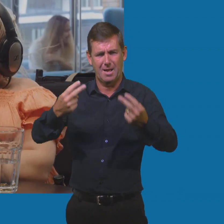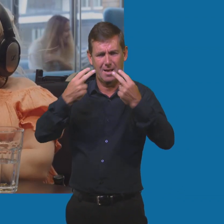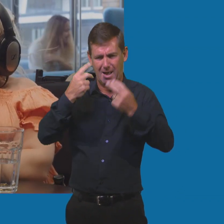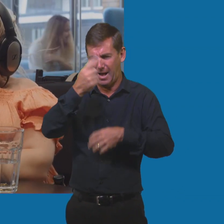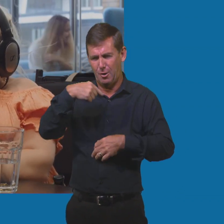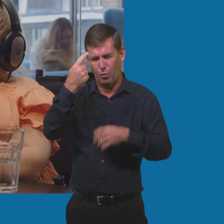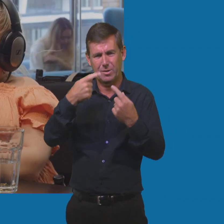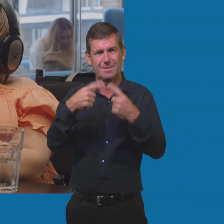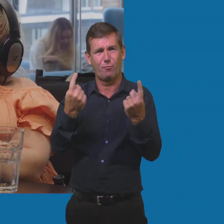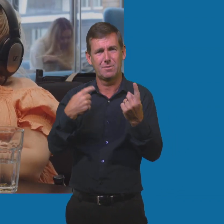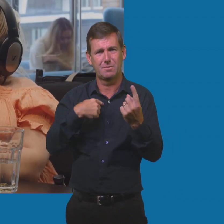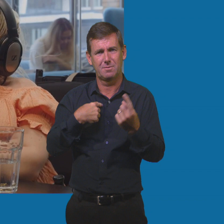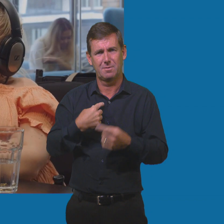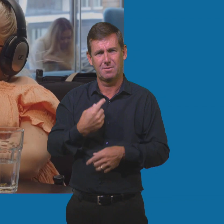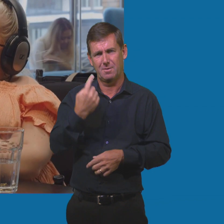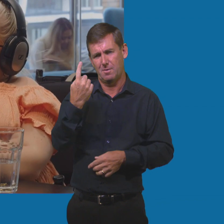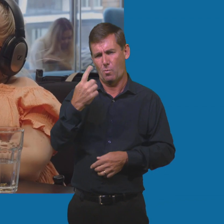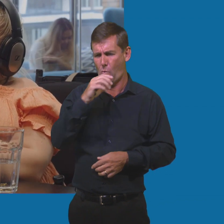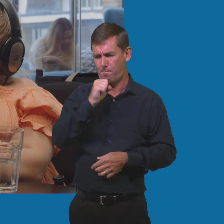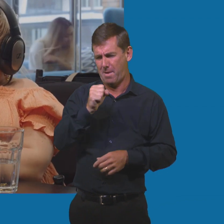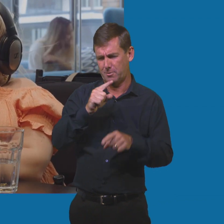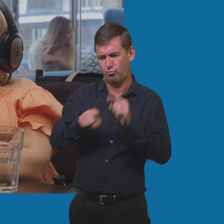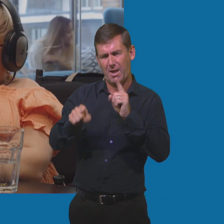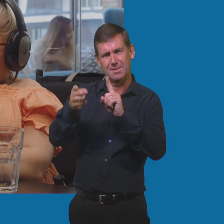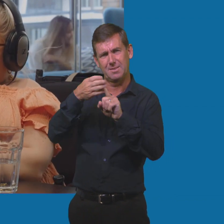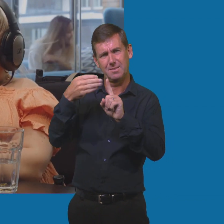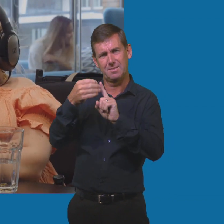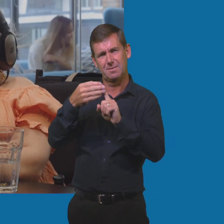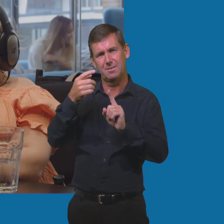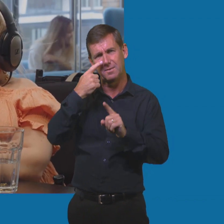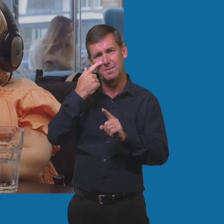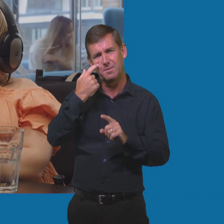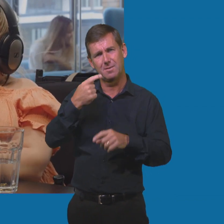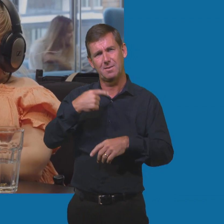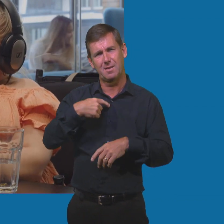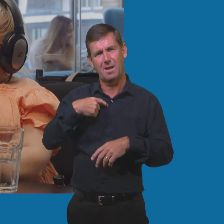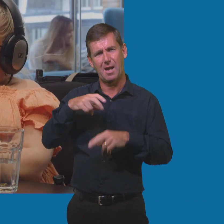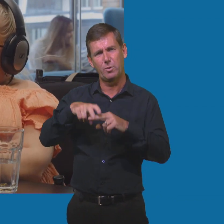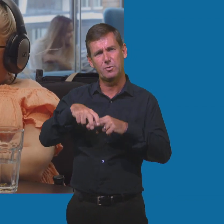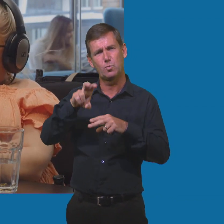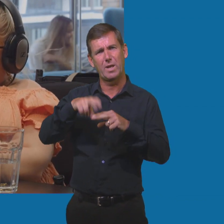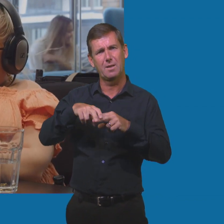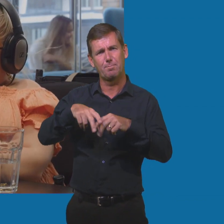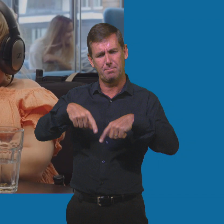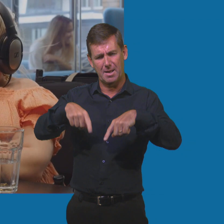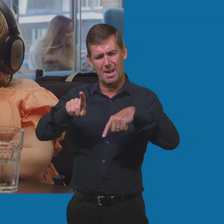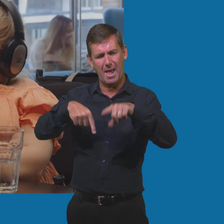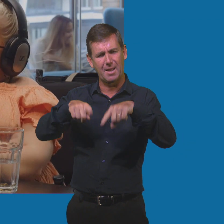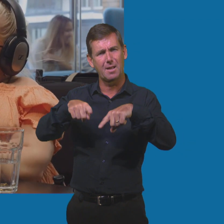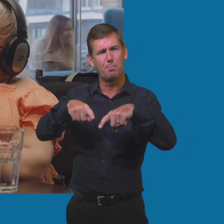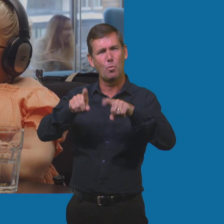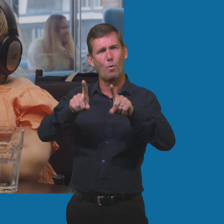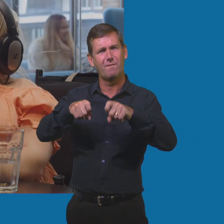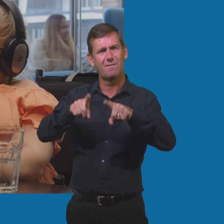one guy was trying to court me a little bit. And then I was on a swing and I was moving my legs and he went, "Oh my God, you can move your